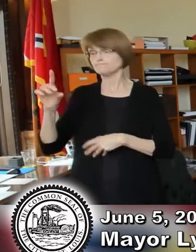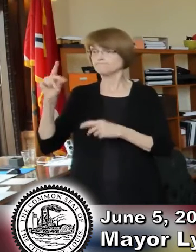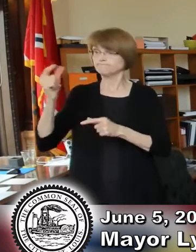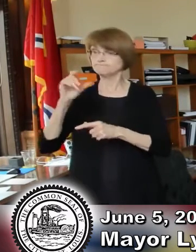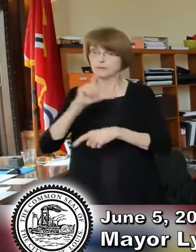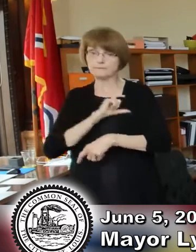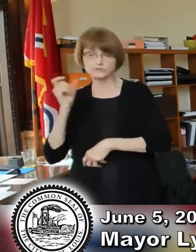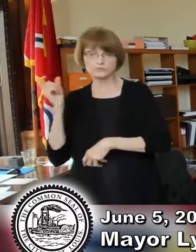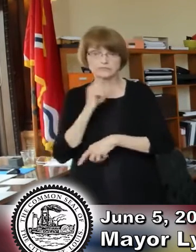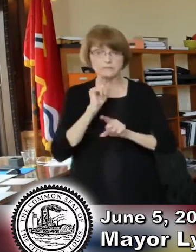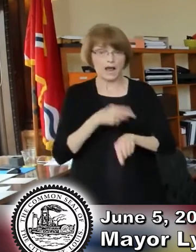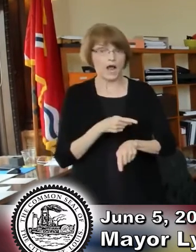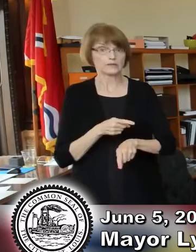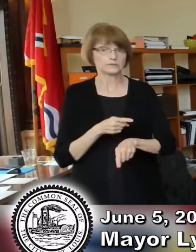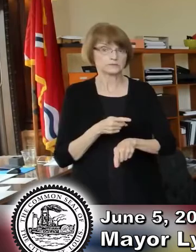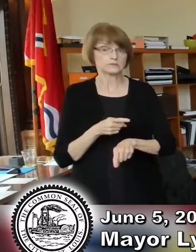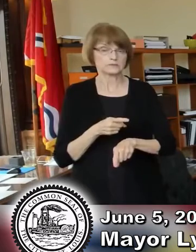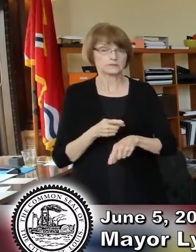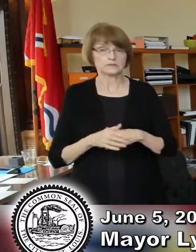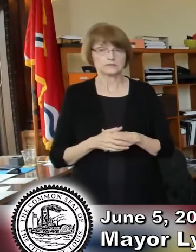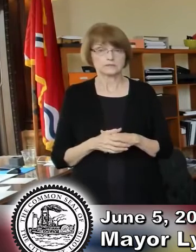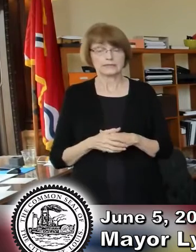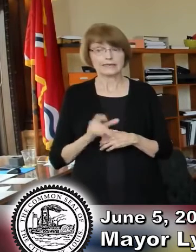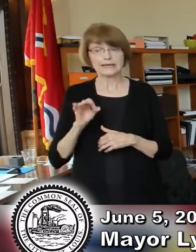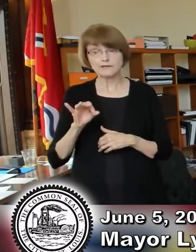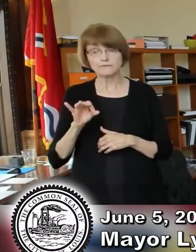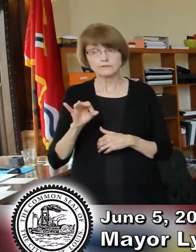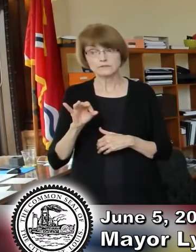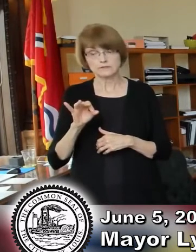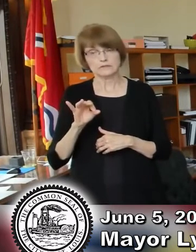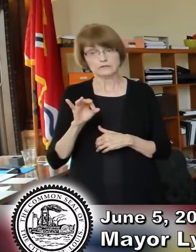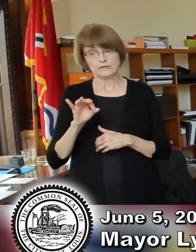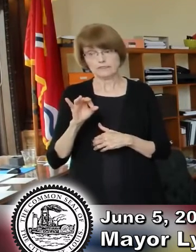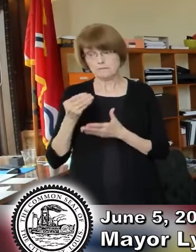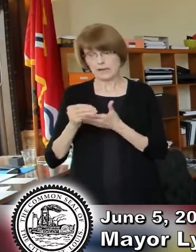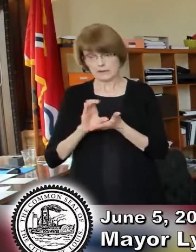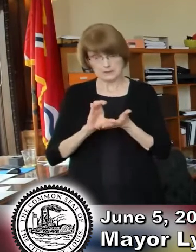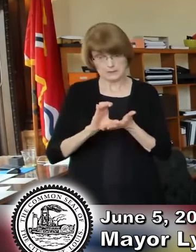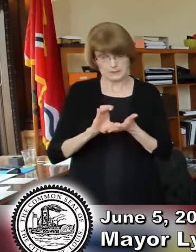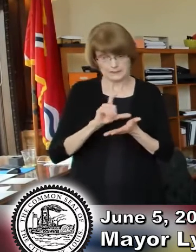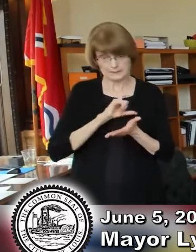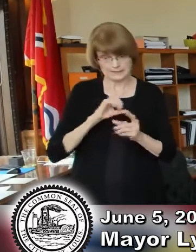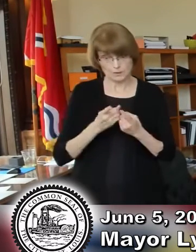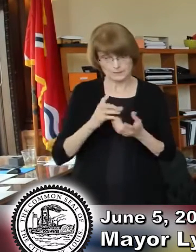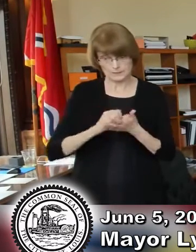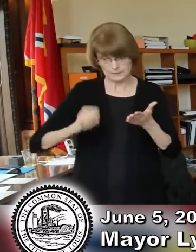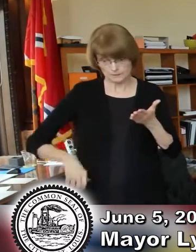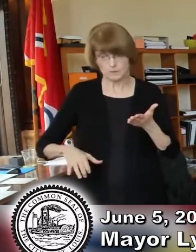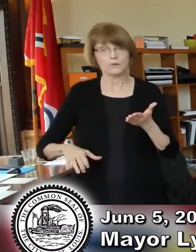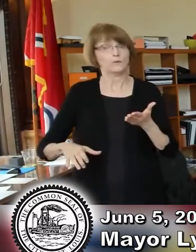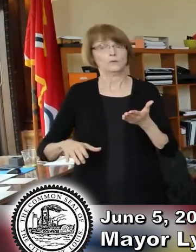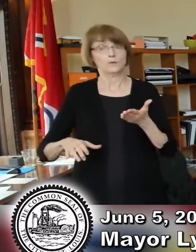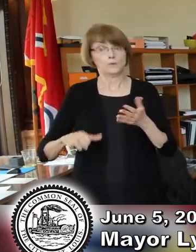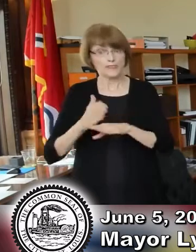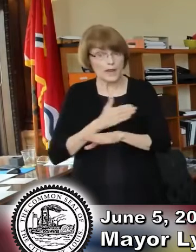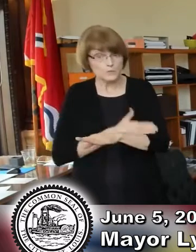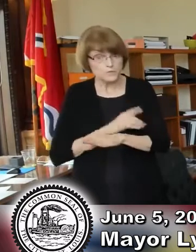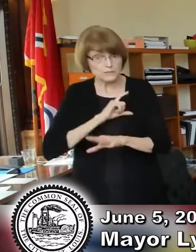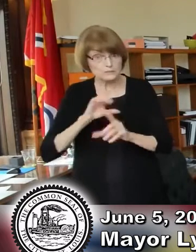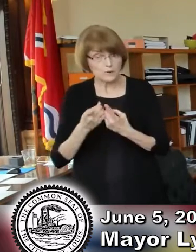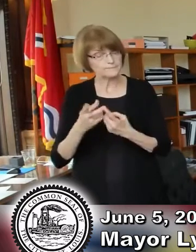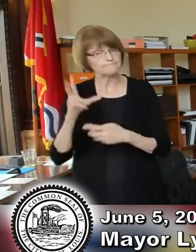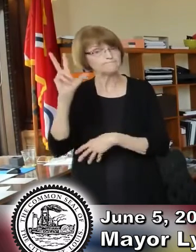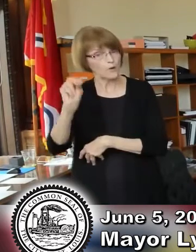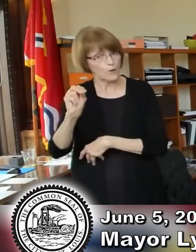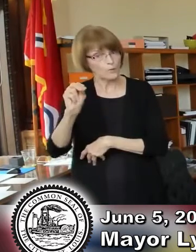police respond when they have an issue. And defunding a police department is not a way to get a better police department. Now,